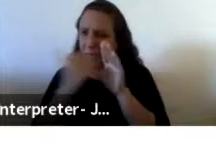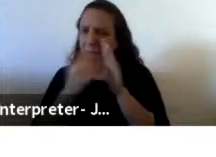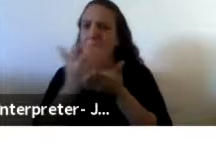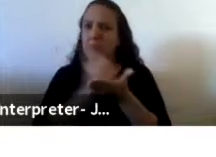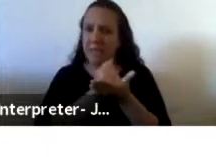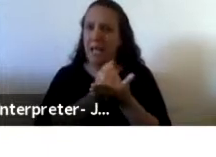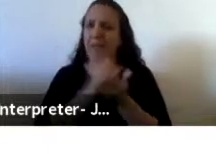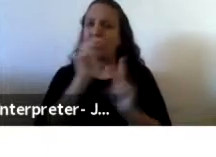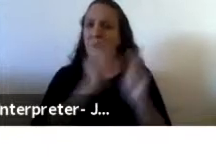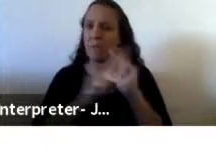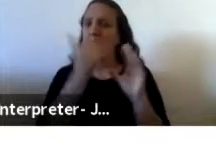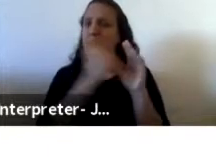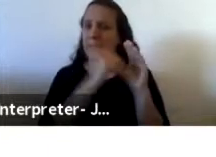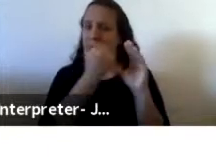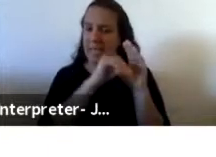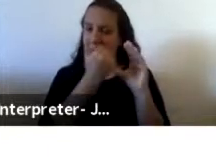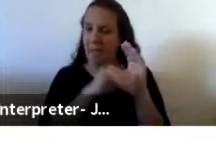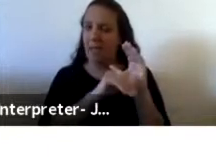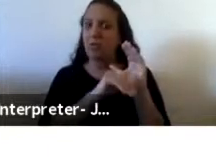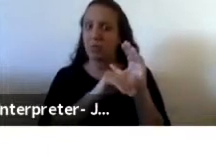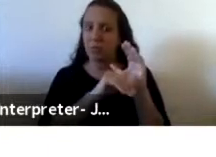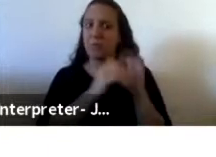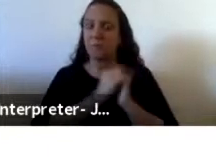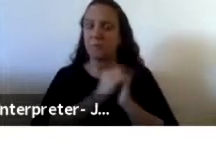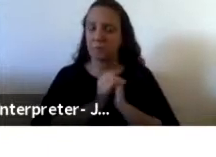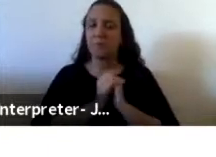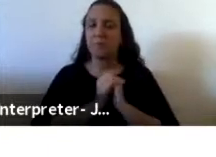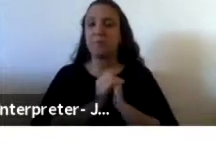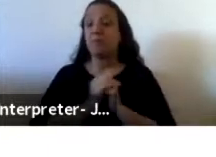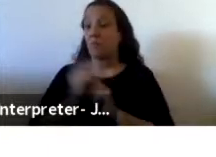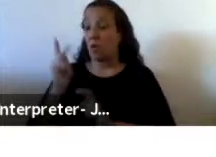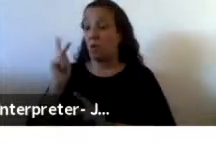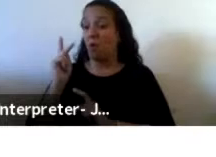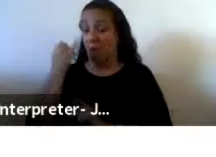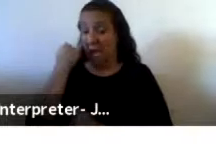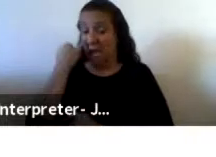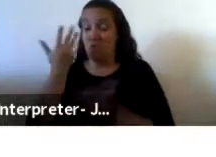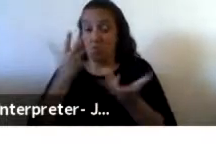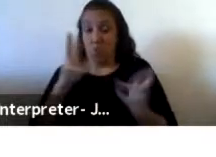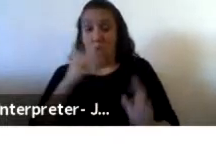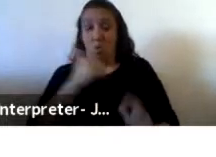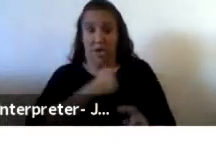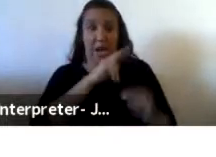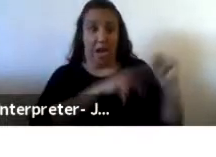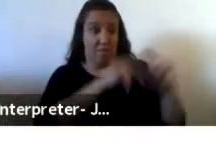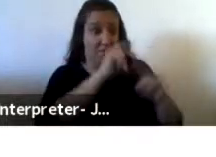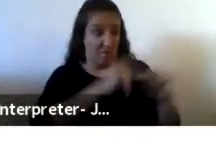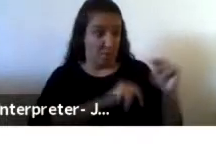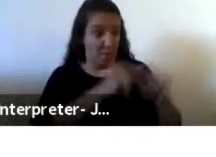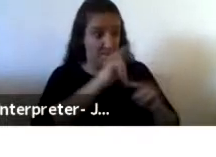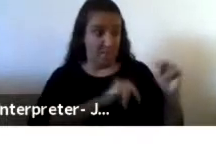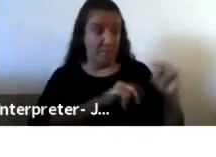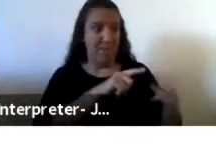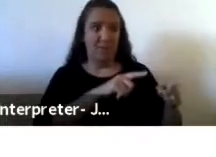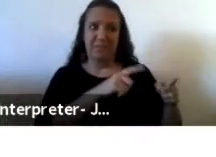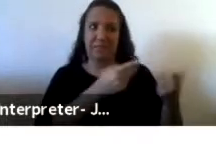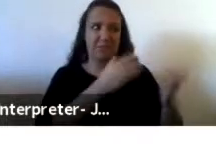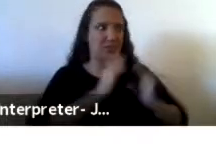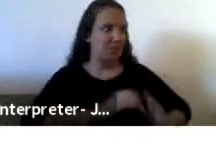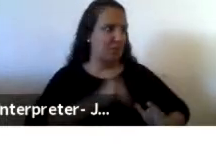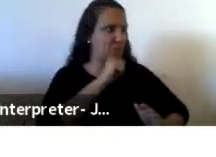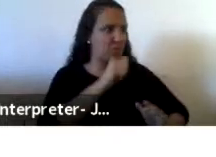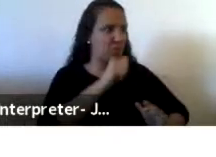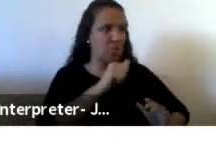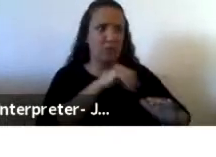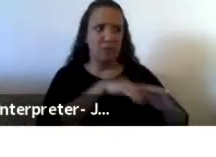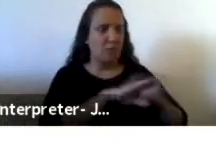emails, you know what, start doing that. For those of you that probably have a brick and mortar and haven't heard from your clients in a while, pick up the phone, talk to